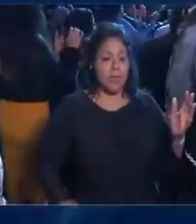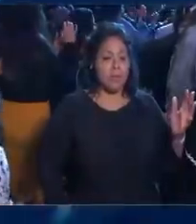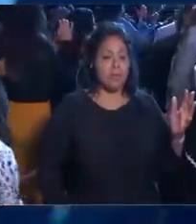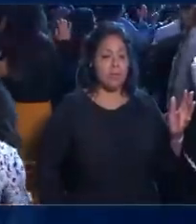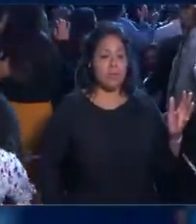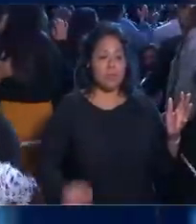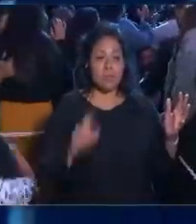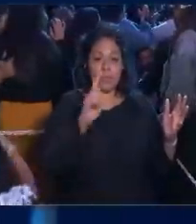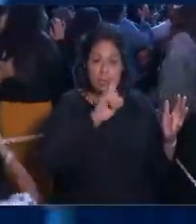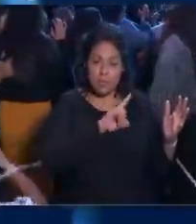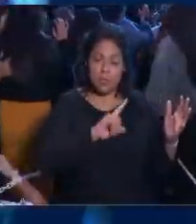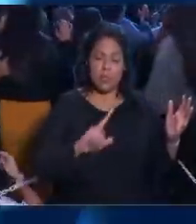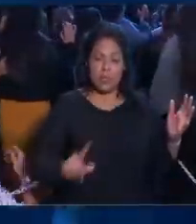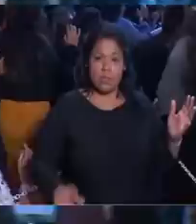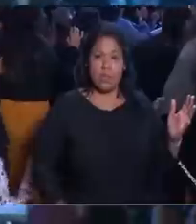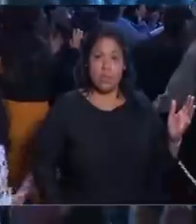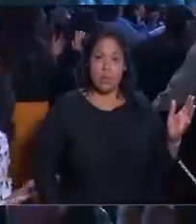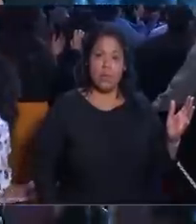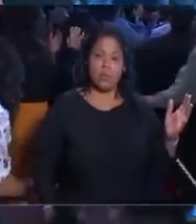hazlo.